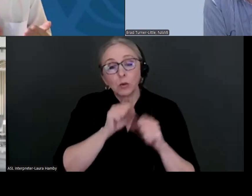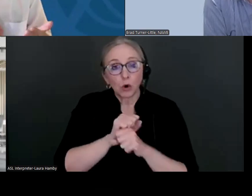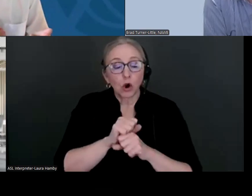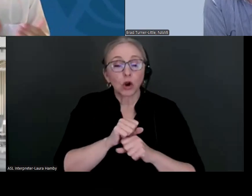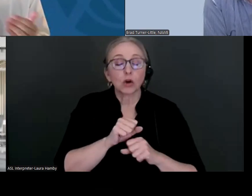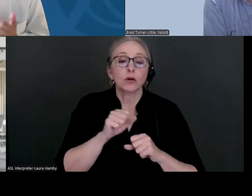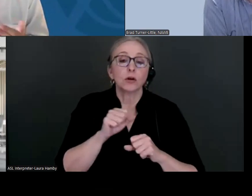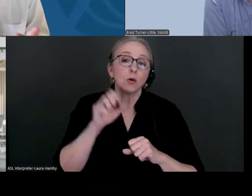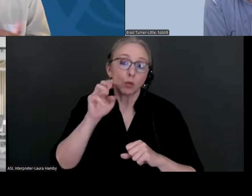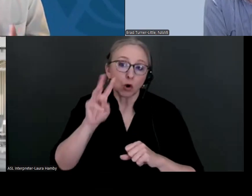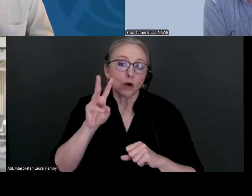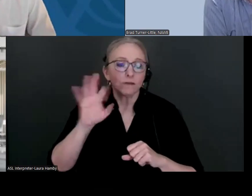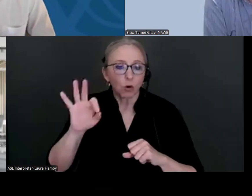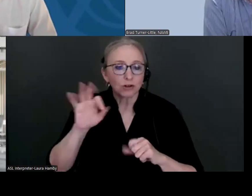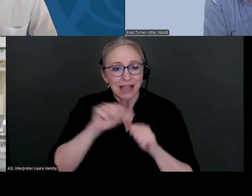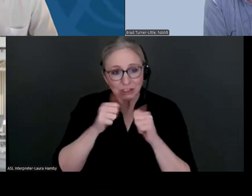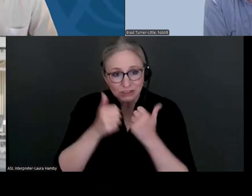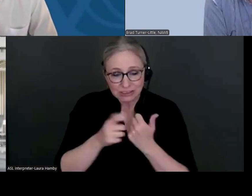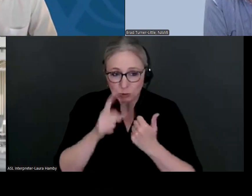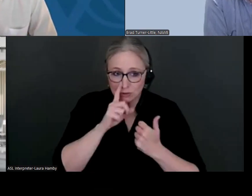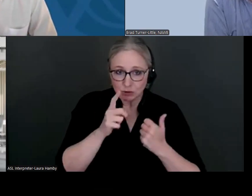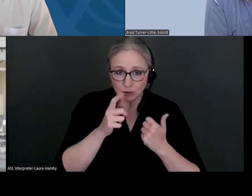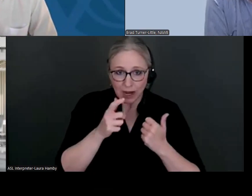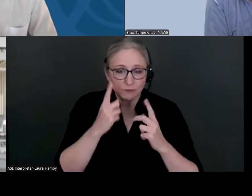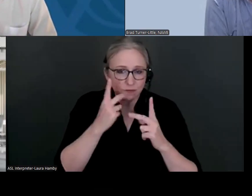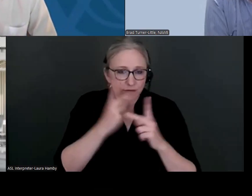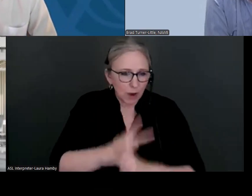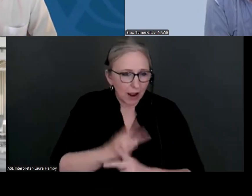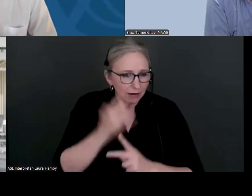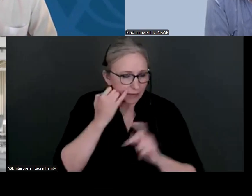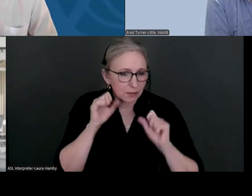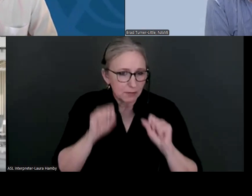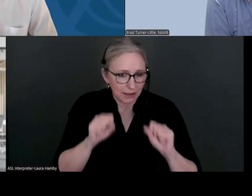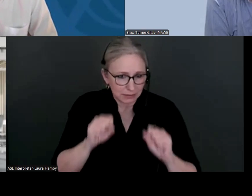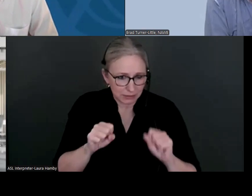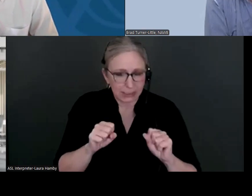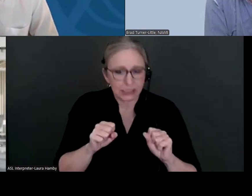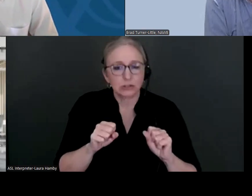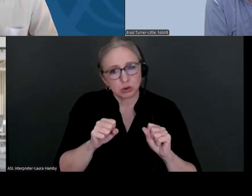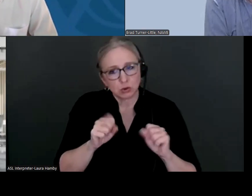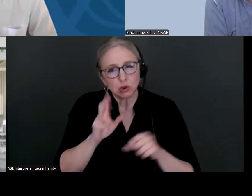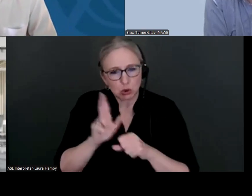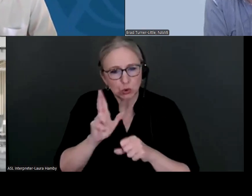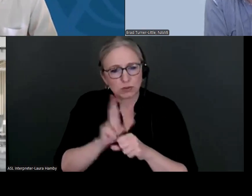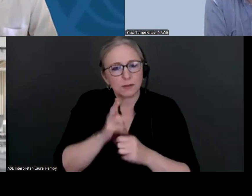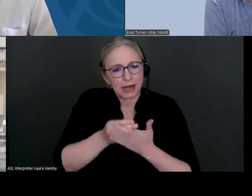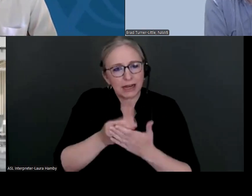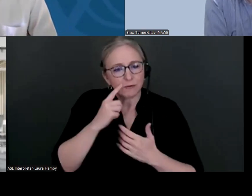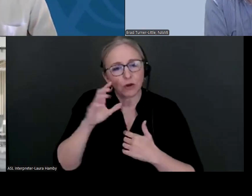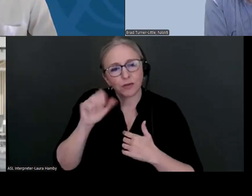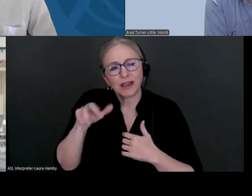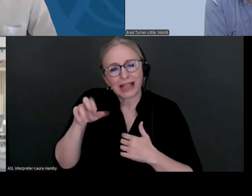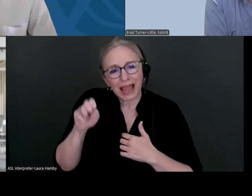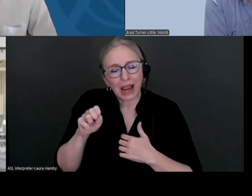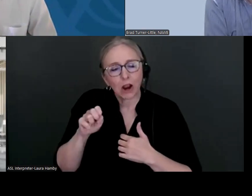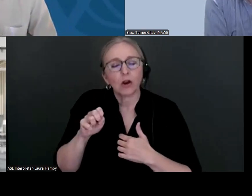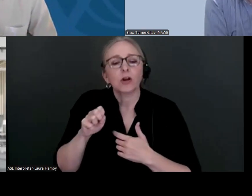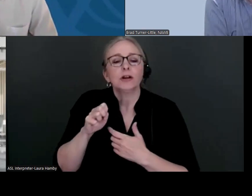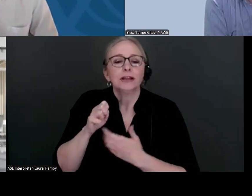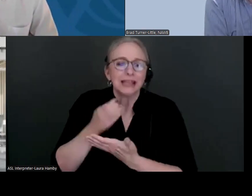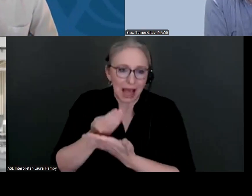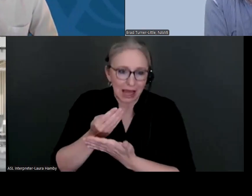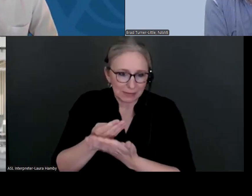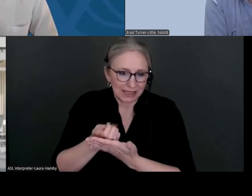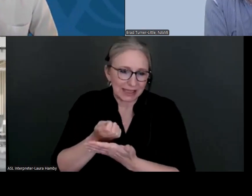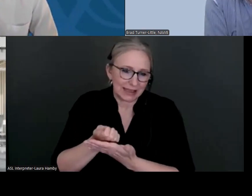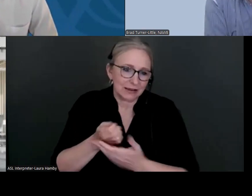just kind of exploring if there's any possibility to leverage those funds for the care economy. And then the last thing I'd say